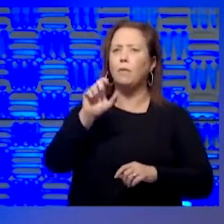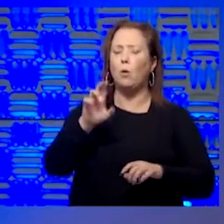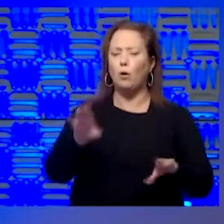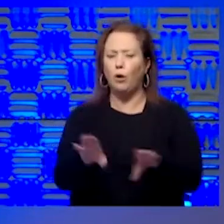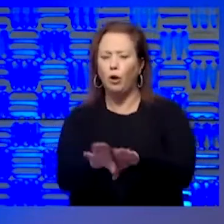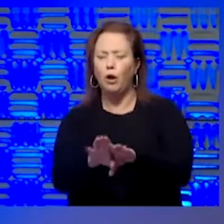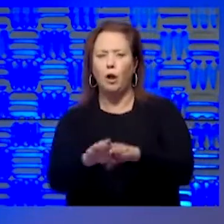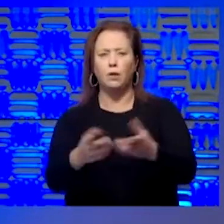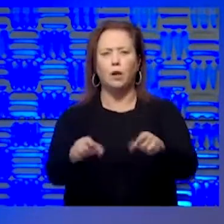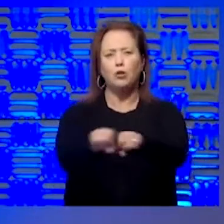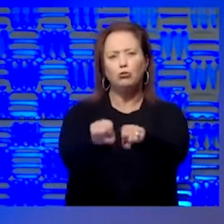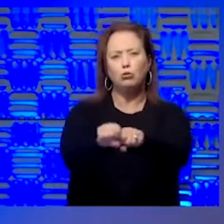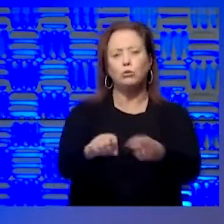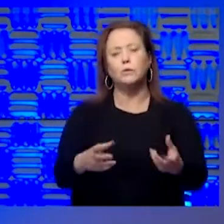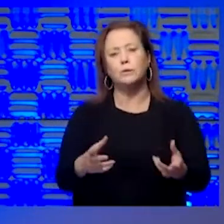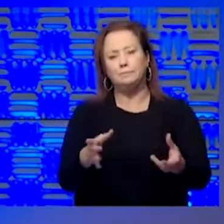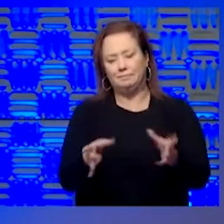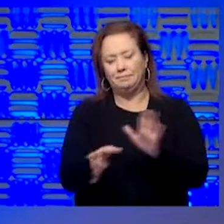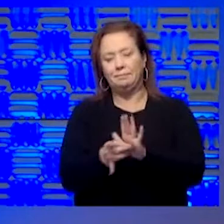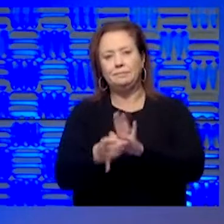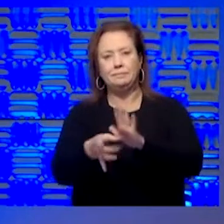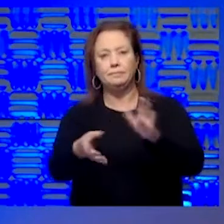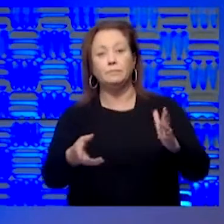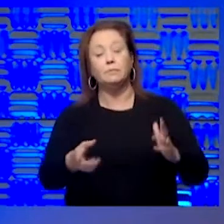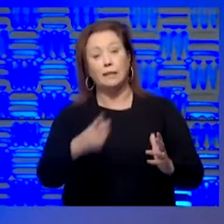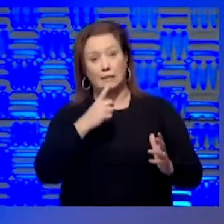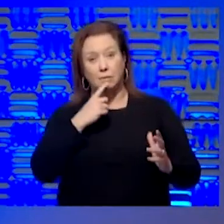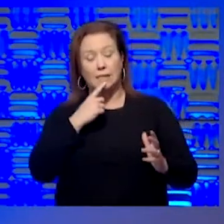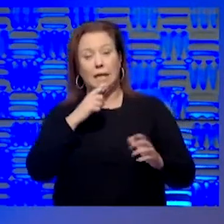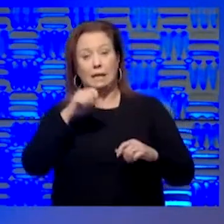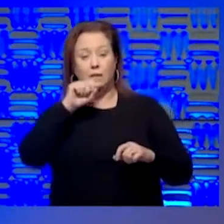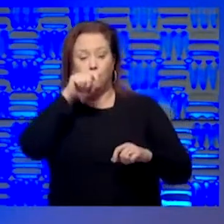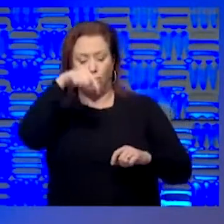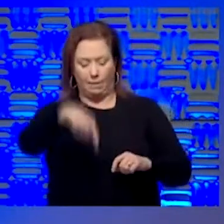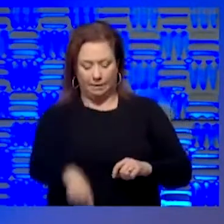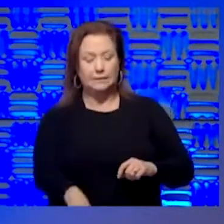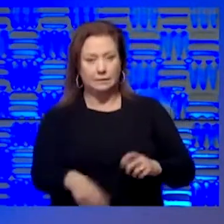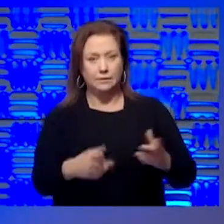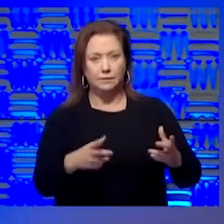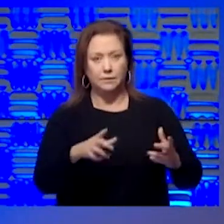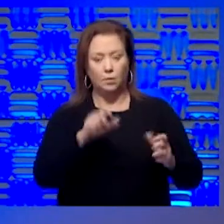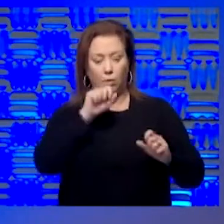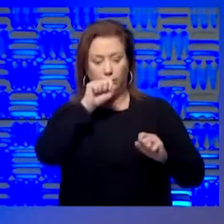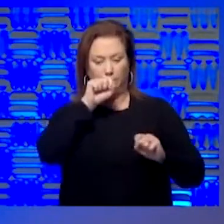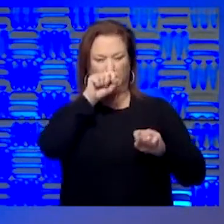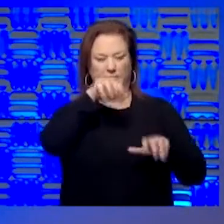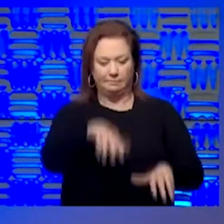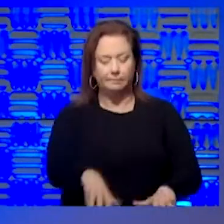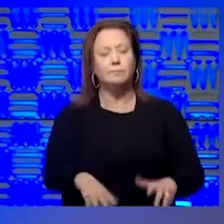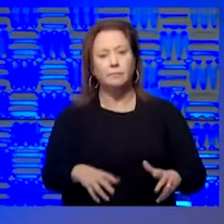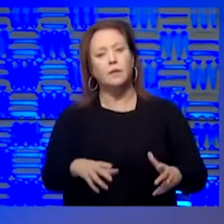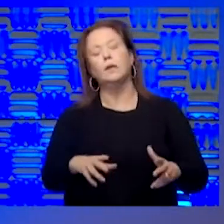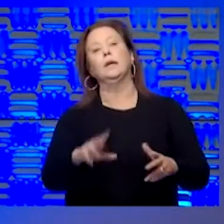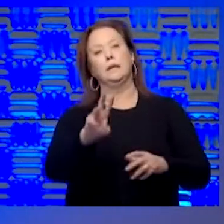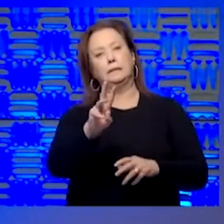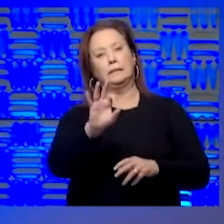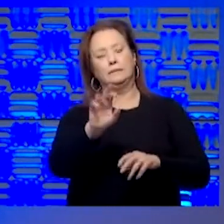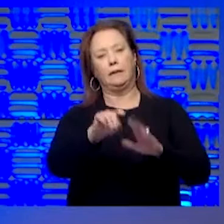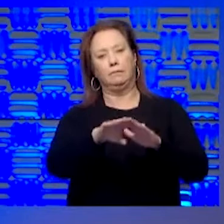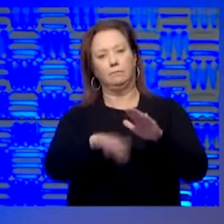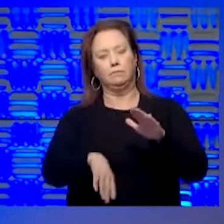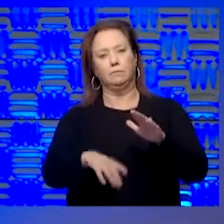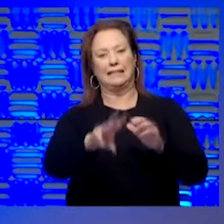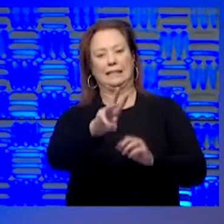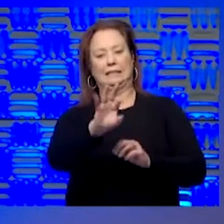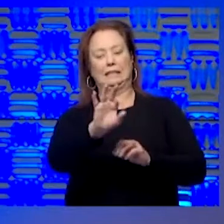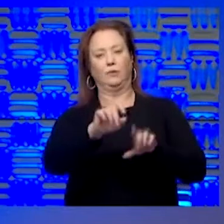in your shoes? Well, that would be consistent with what we're saying, and that these droplets fall to the ground. And so that continues to be absolutely consistent. And the